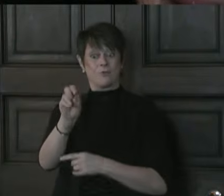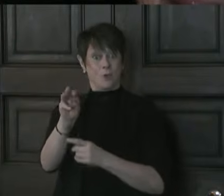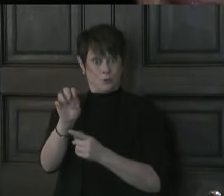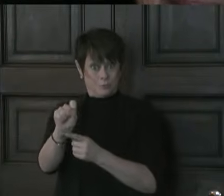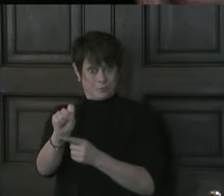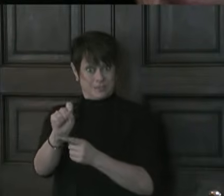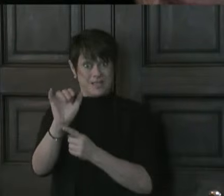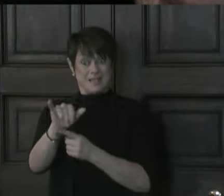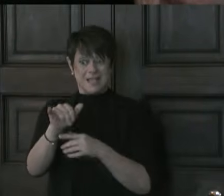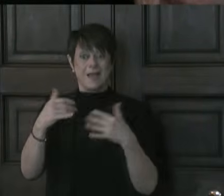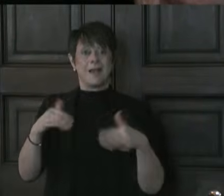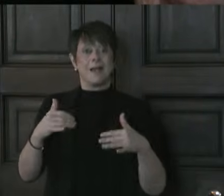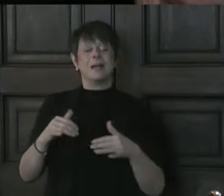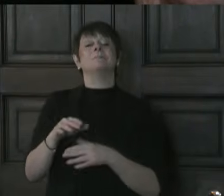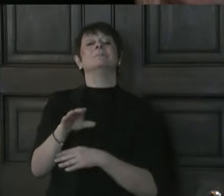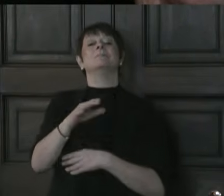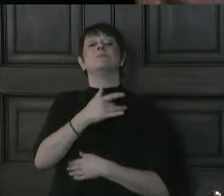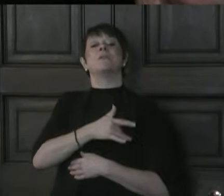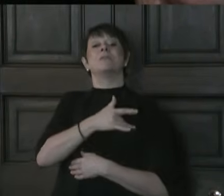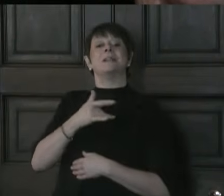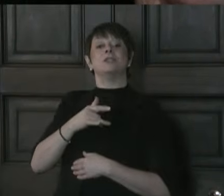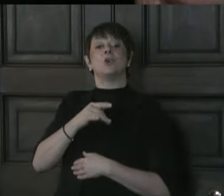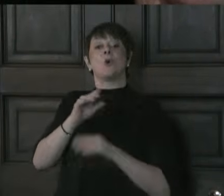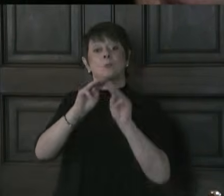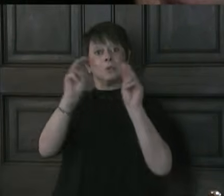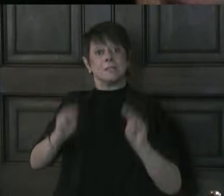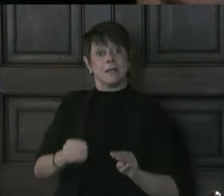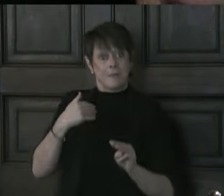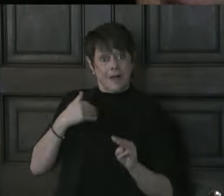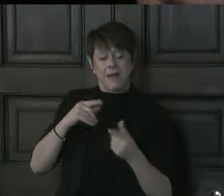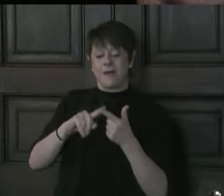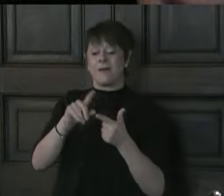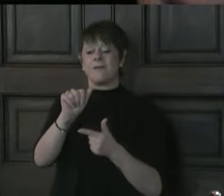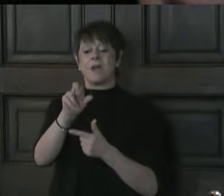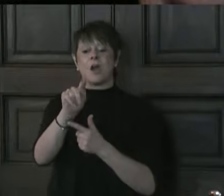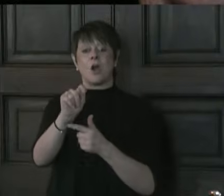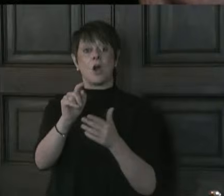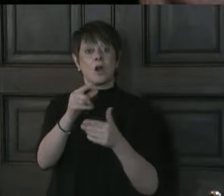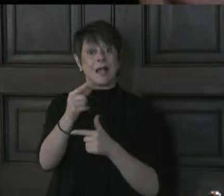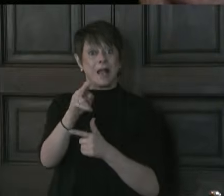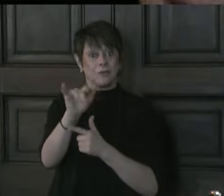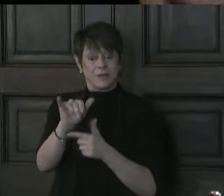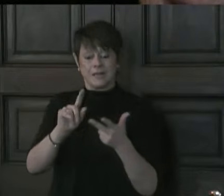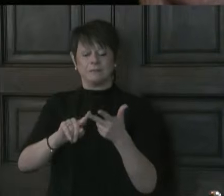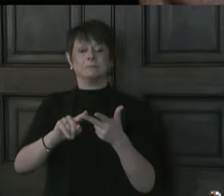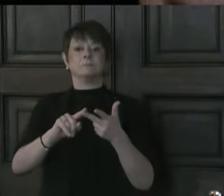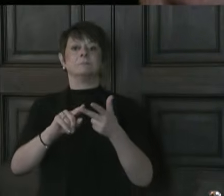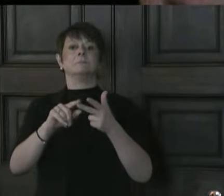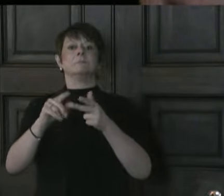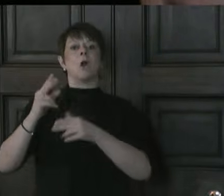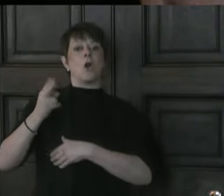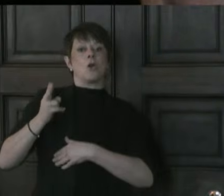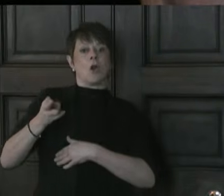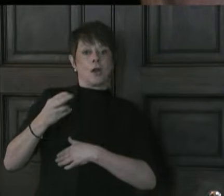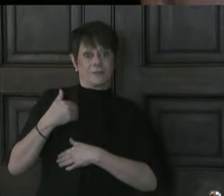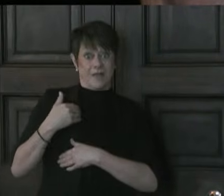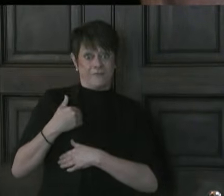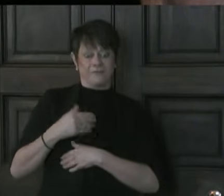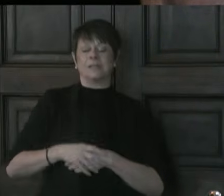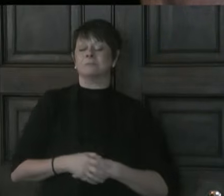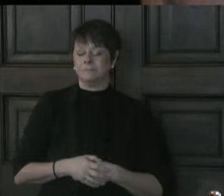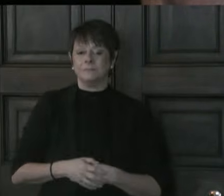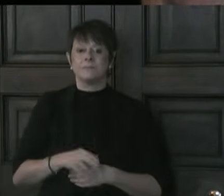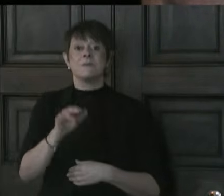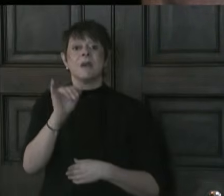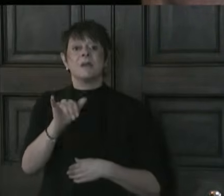complex houses the Provincial Museum, Art Gallery, and Archives. Inspired by traditional fishing rooms and